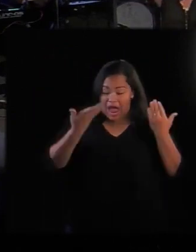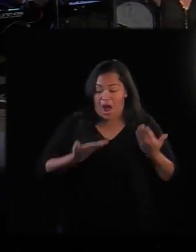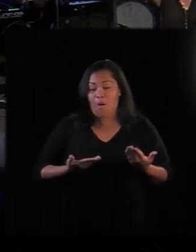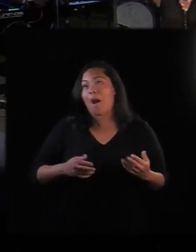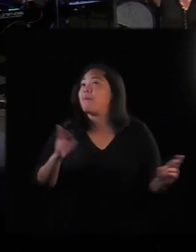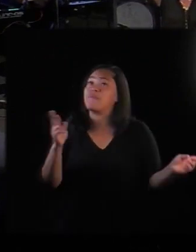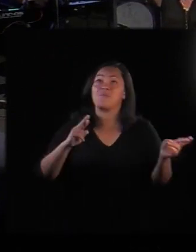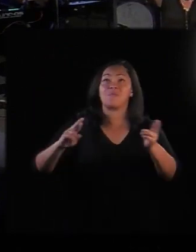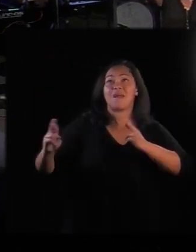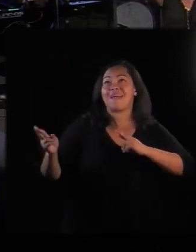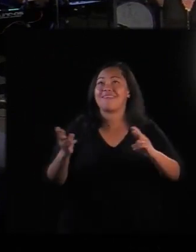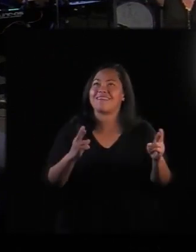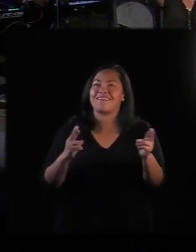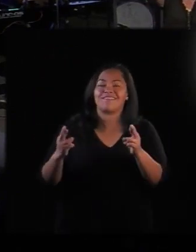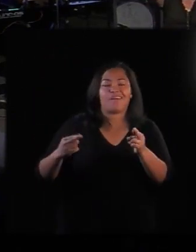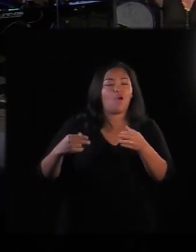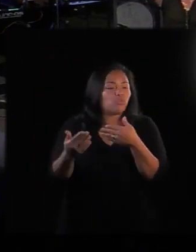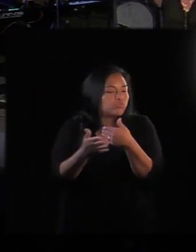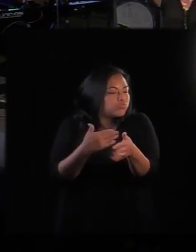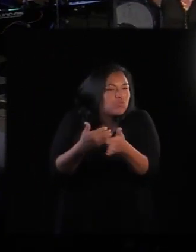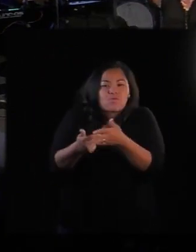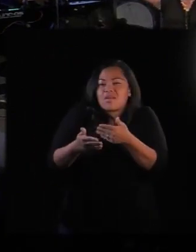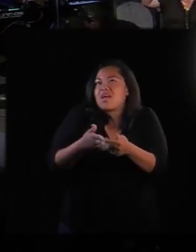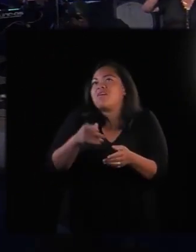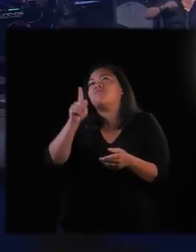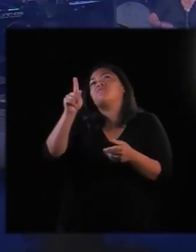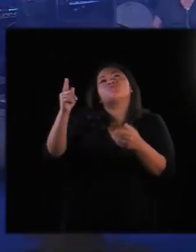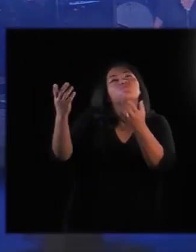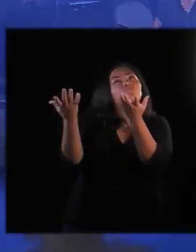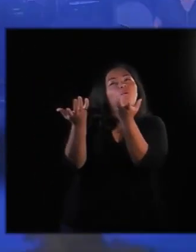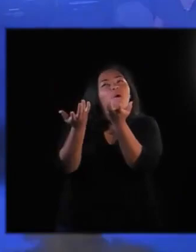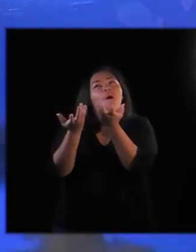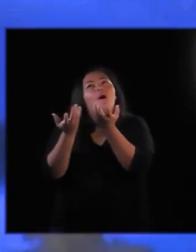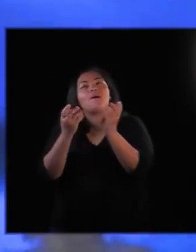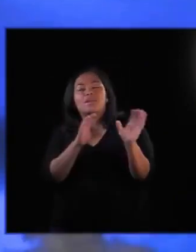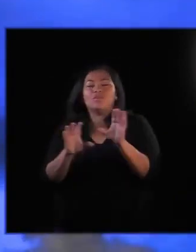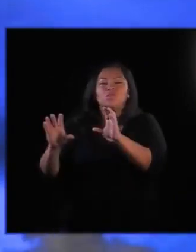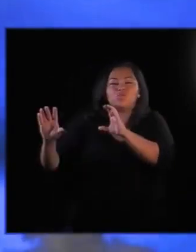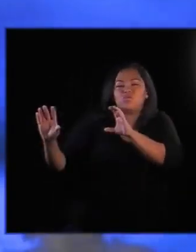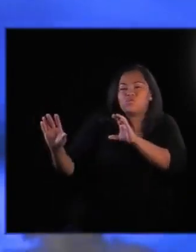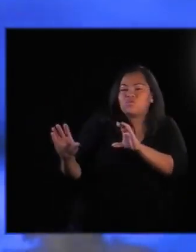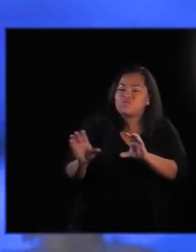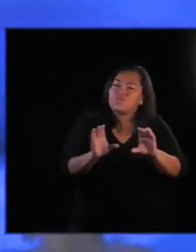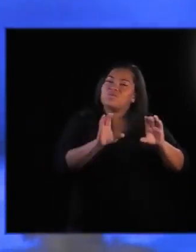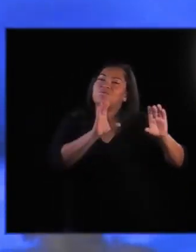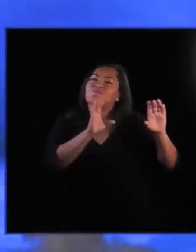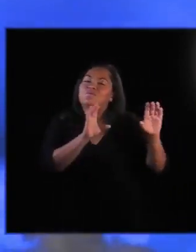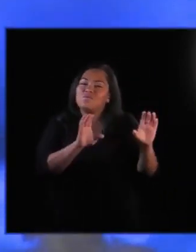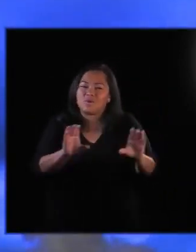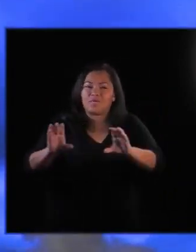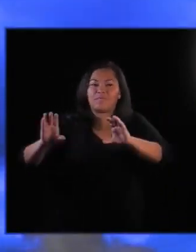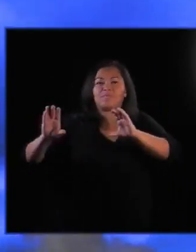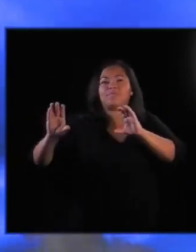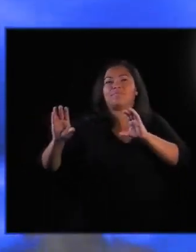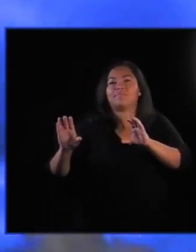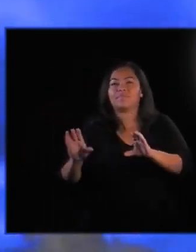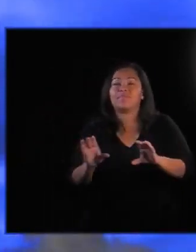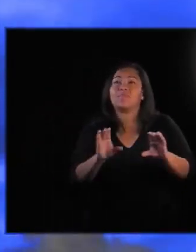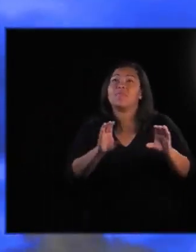And now I'm ready for whatever You want to do.